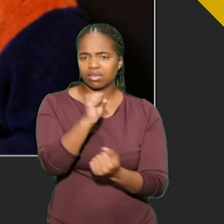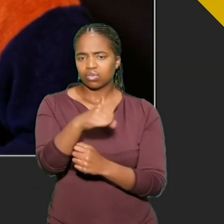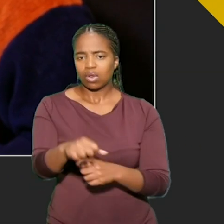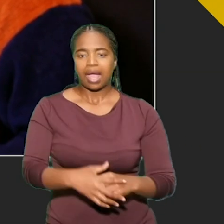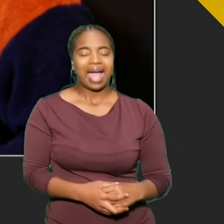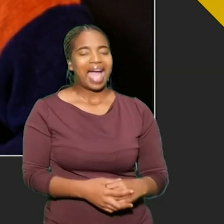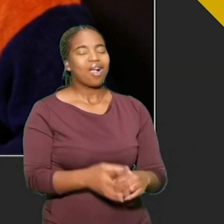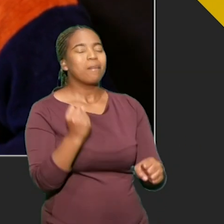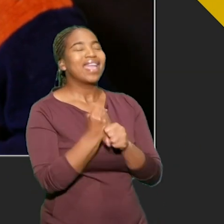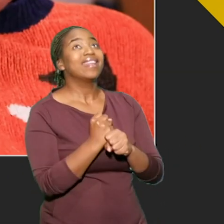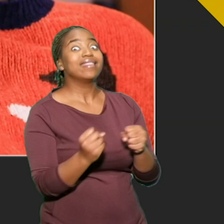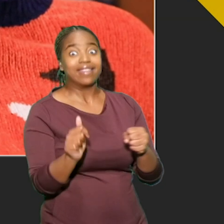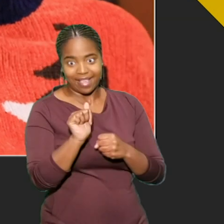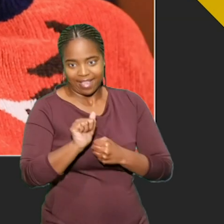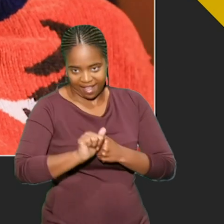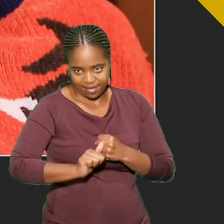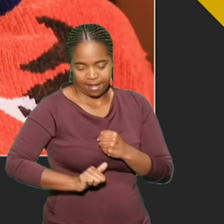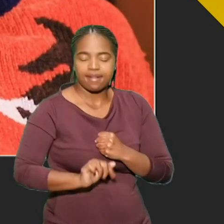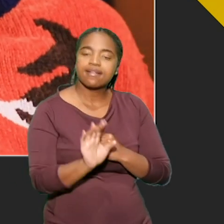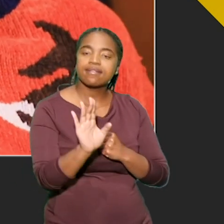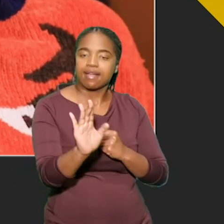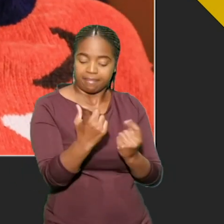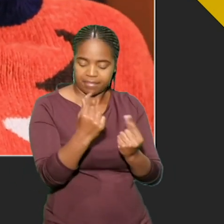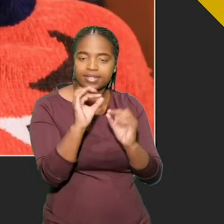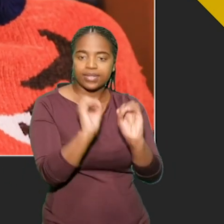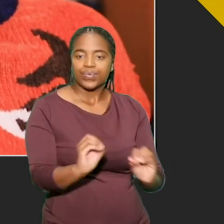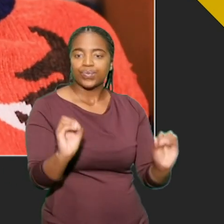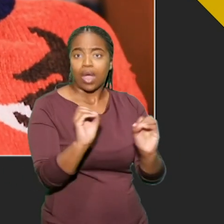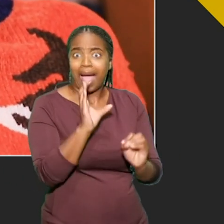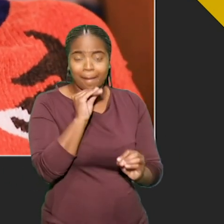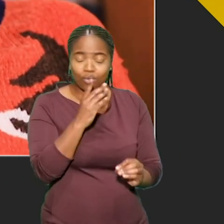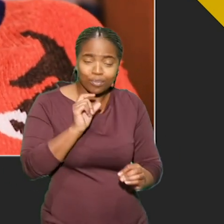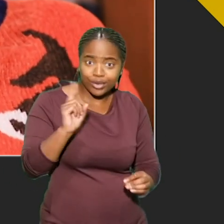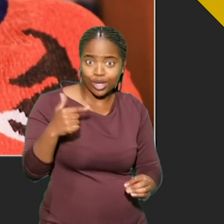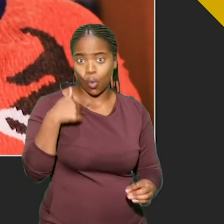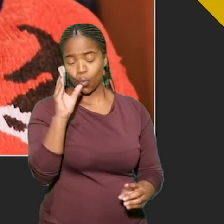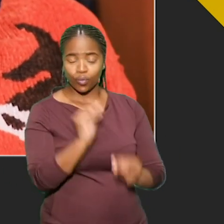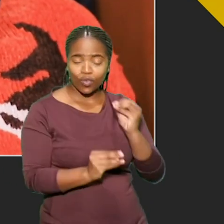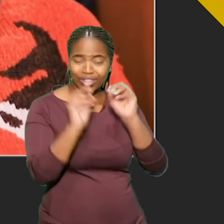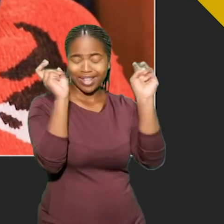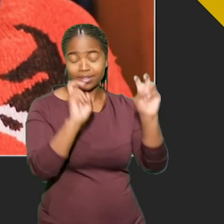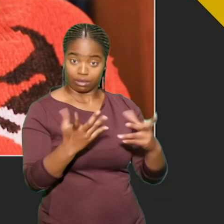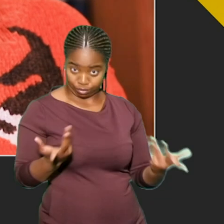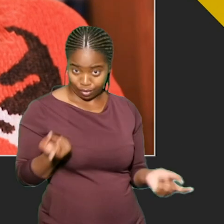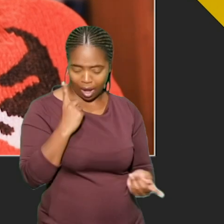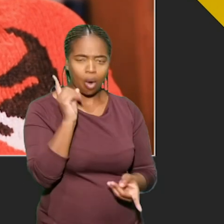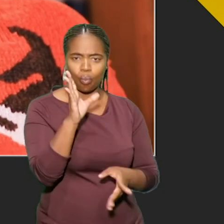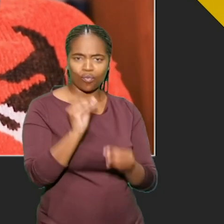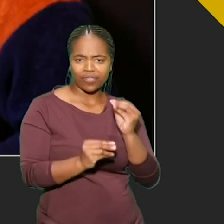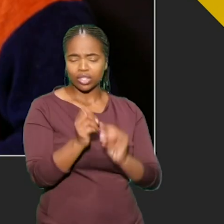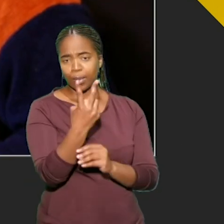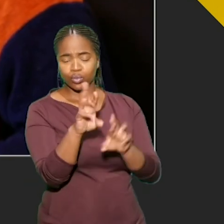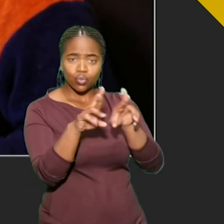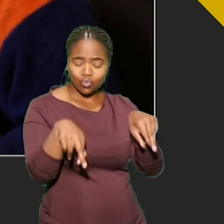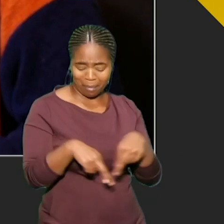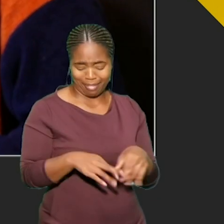sho nenyanga nje abasayenza ithembiso zabo bashoni nje ukuthi bazosilungisela opestars bazosikhangilela othuroom